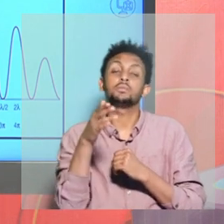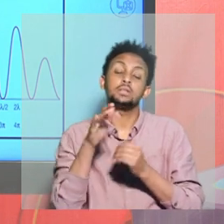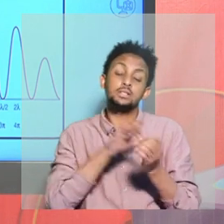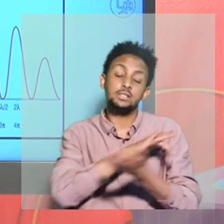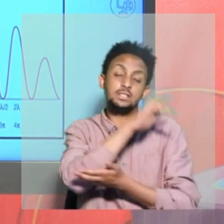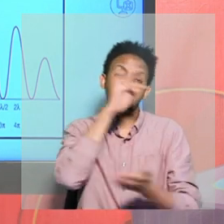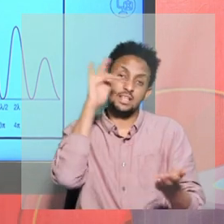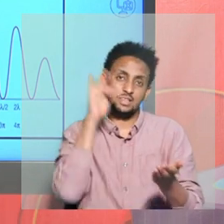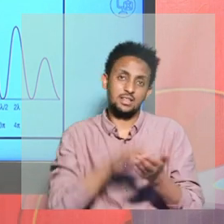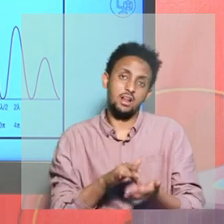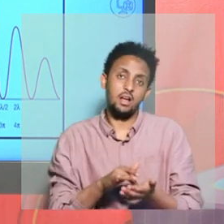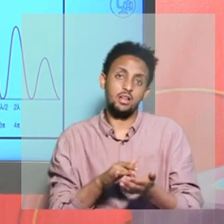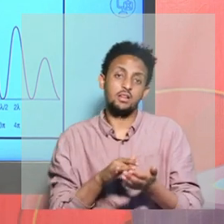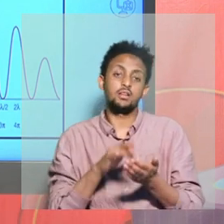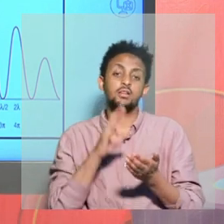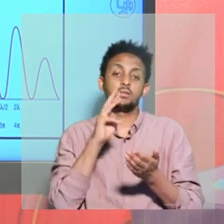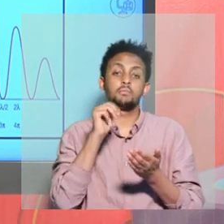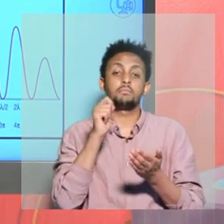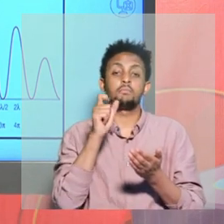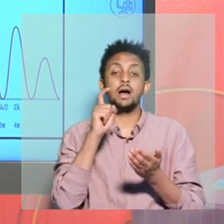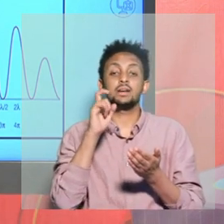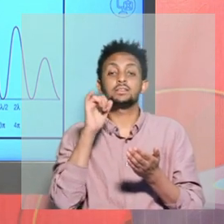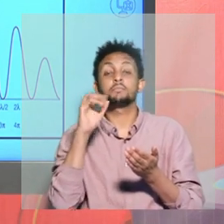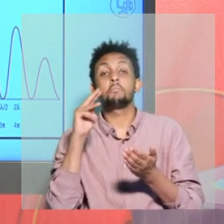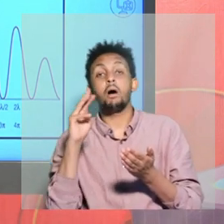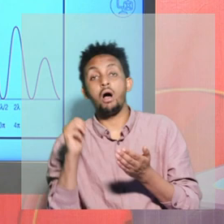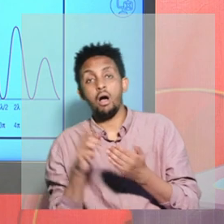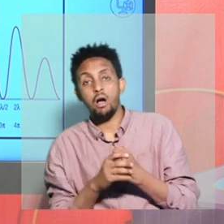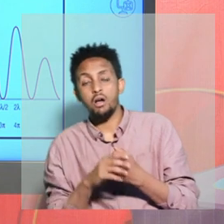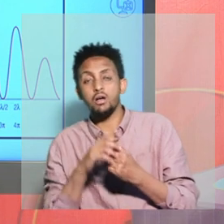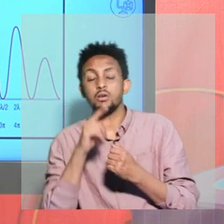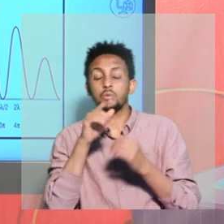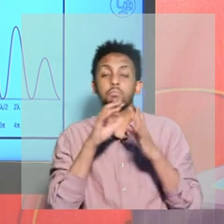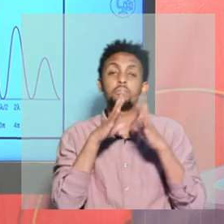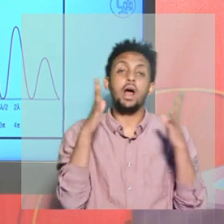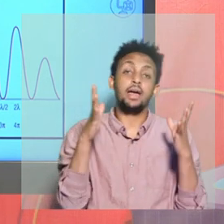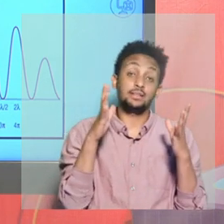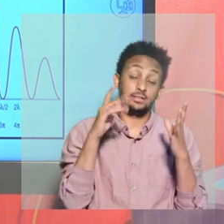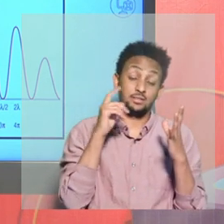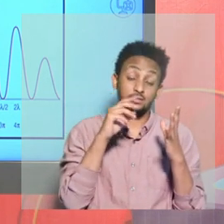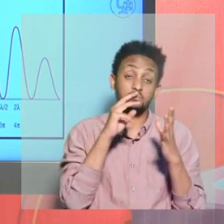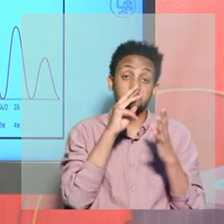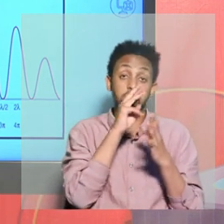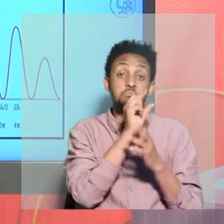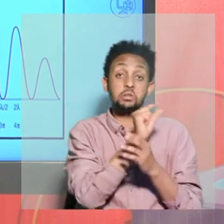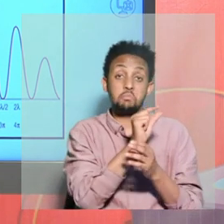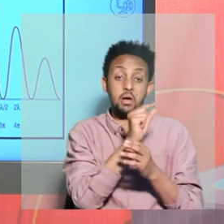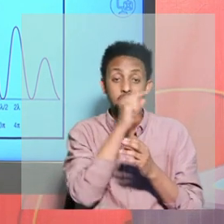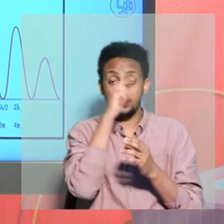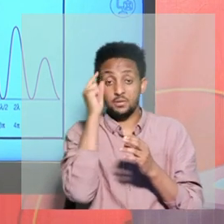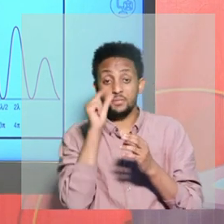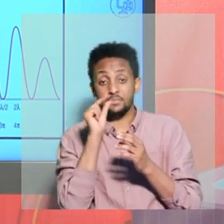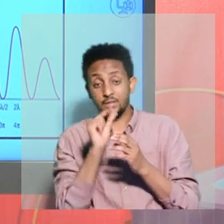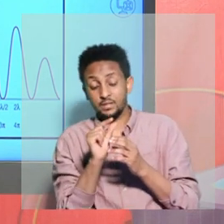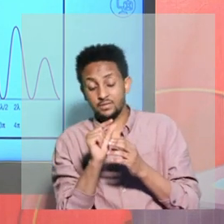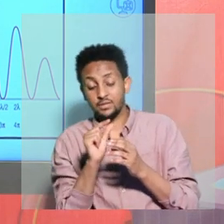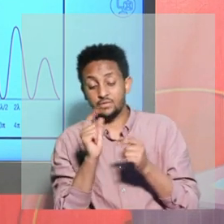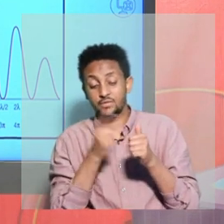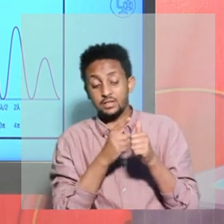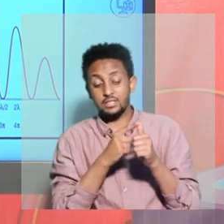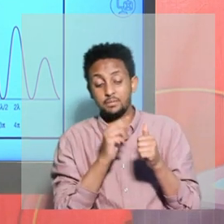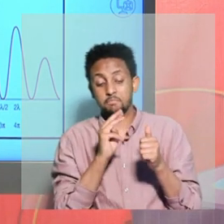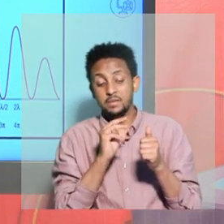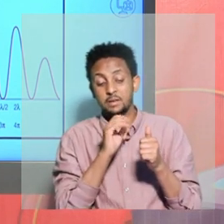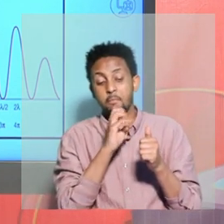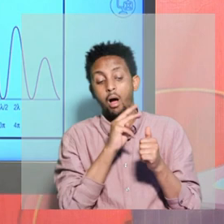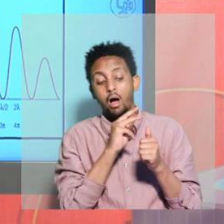central maxima. Then on the two sides, there will be a darker part known to be minima. So the central maxima, the first order